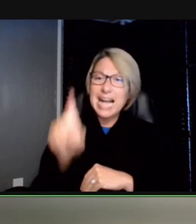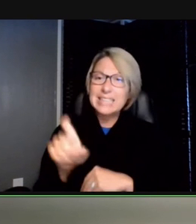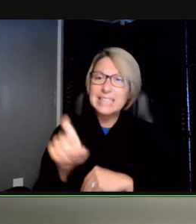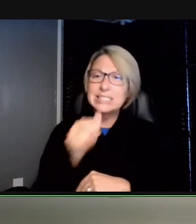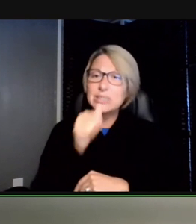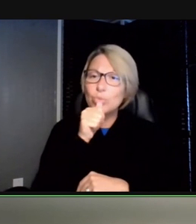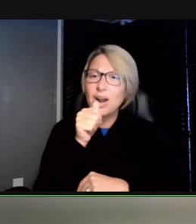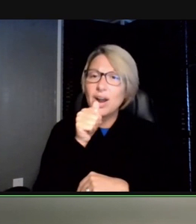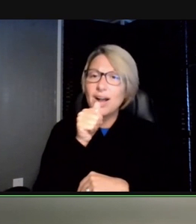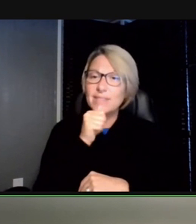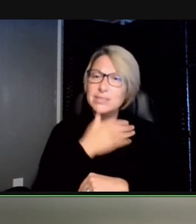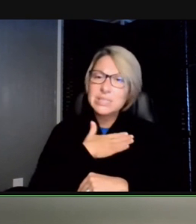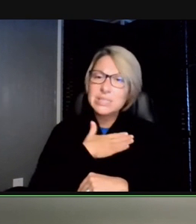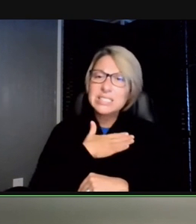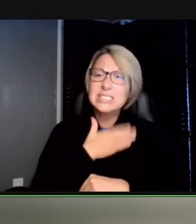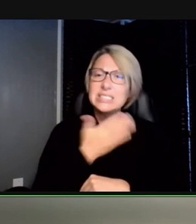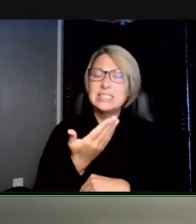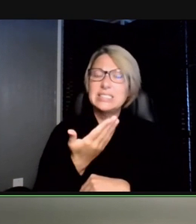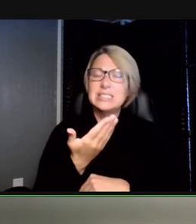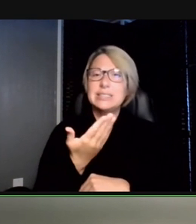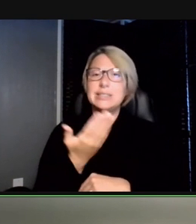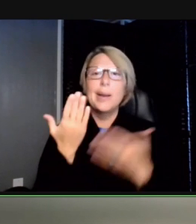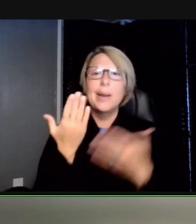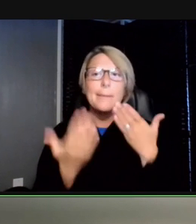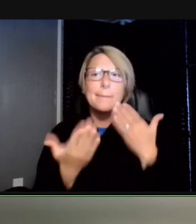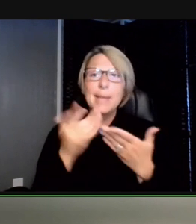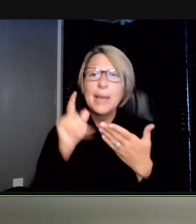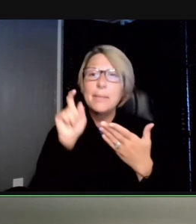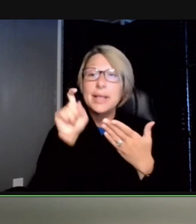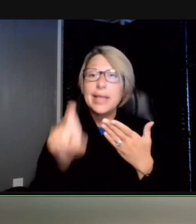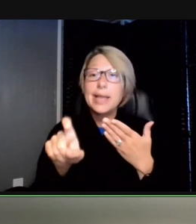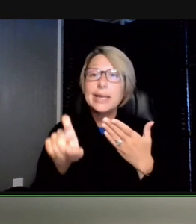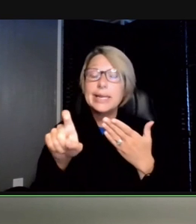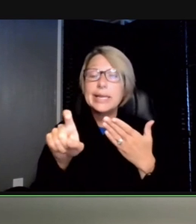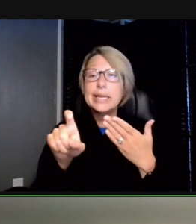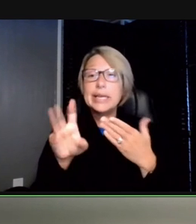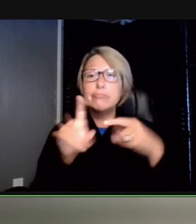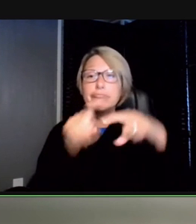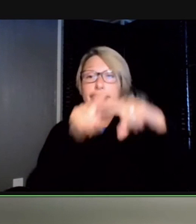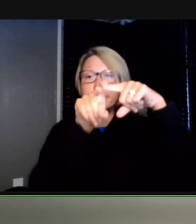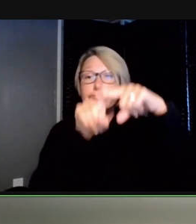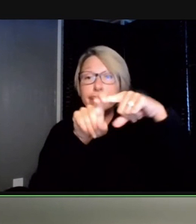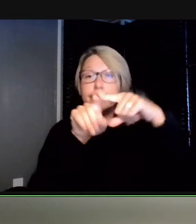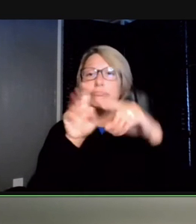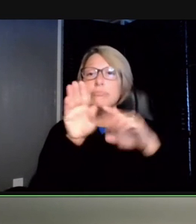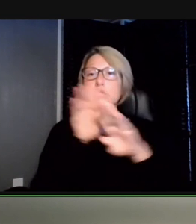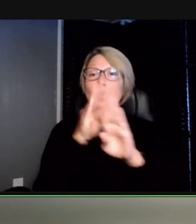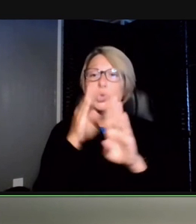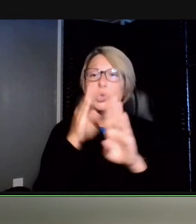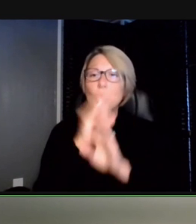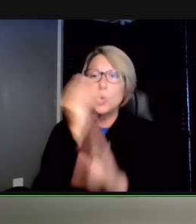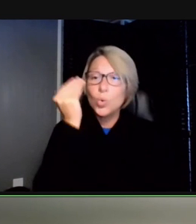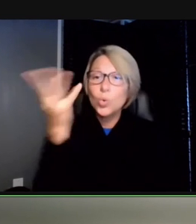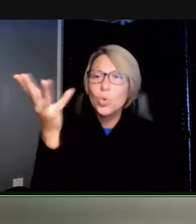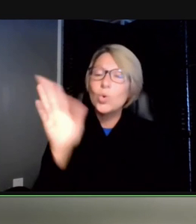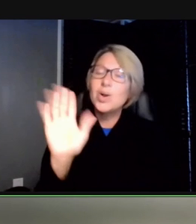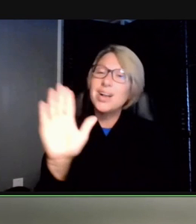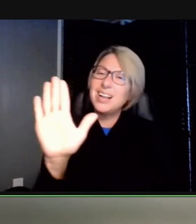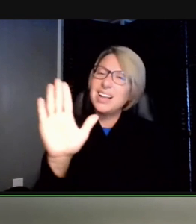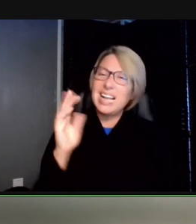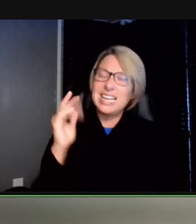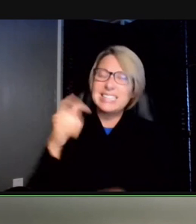area that they might need, like a little door, something to let you know as a parent, hey, I need